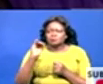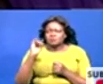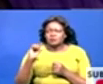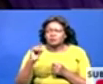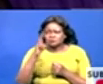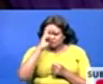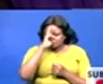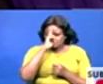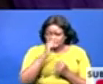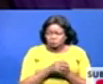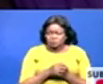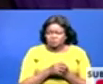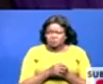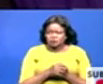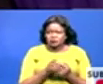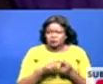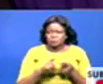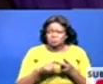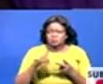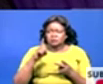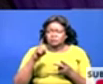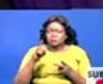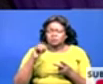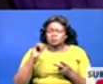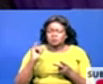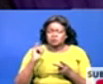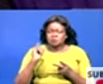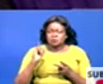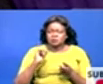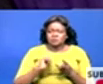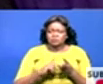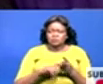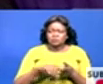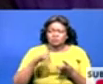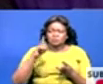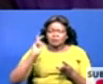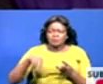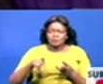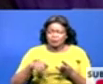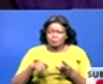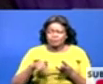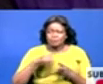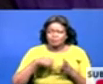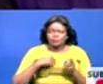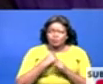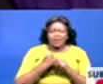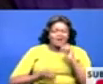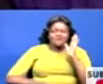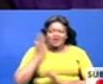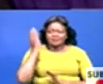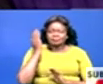Police, the Director of Criminal Investigations, and the Director of Public Prosecutions to move with speed